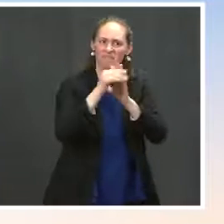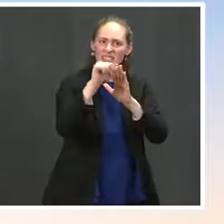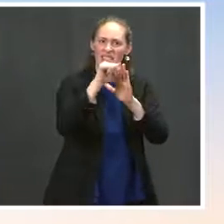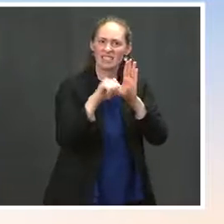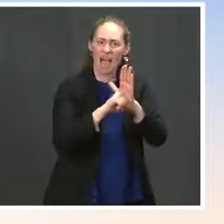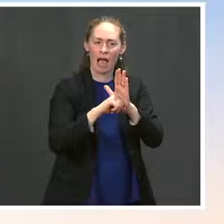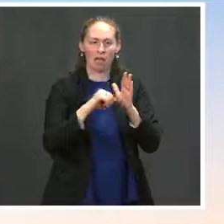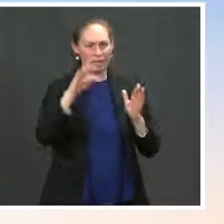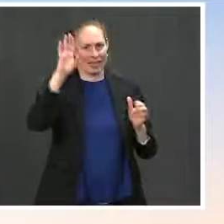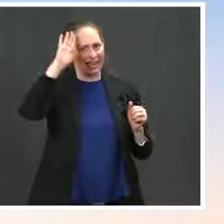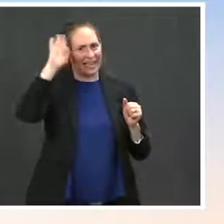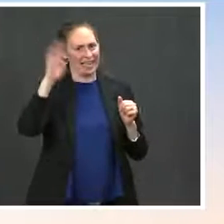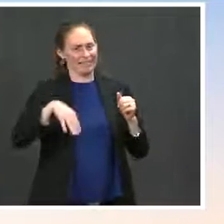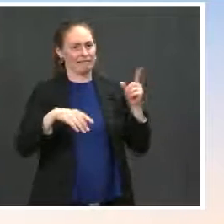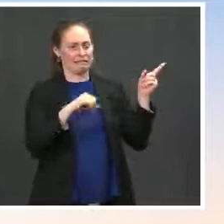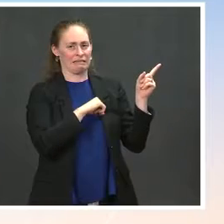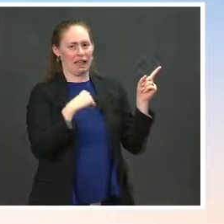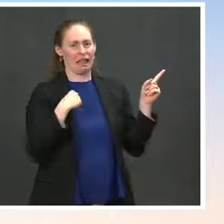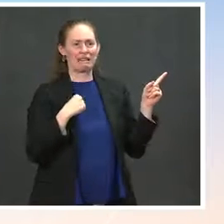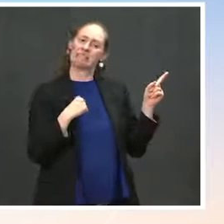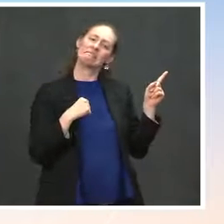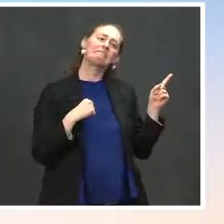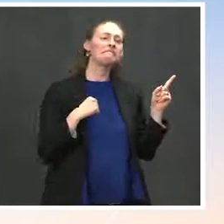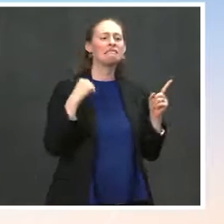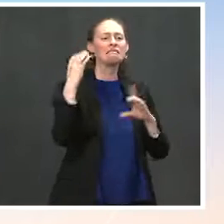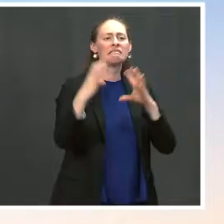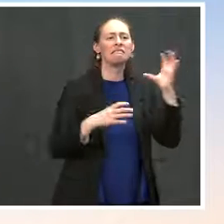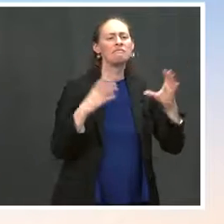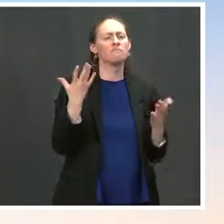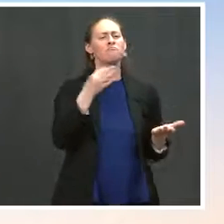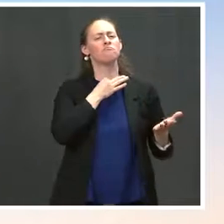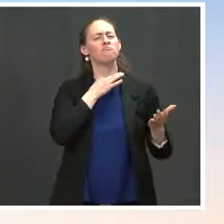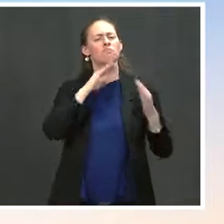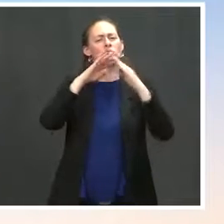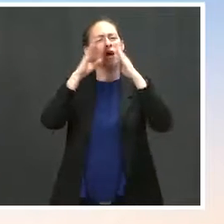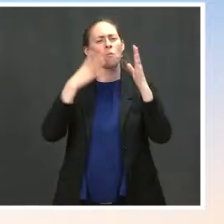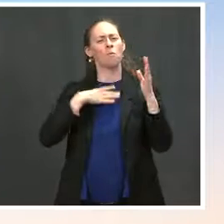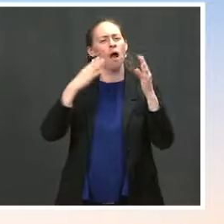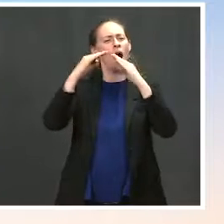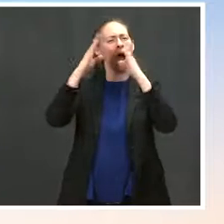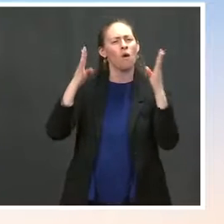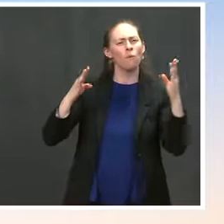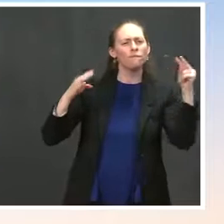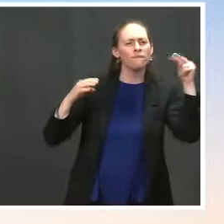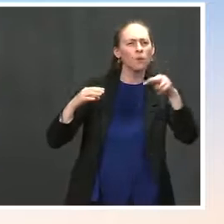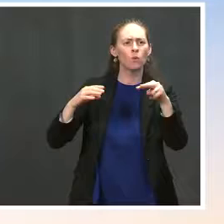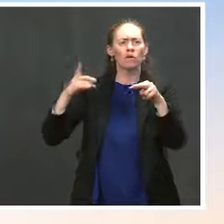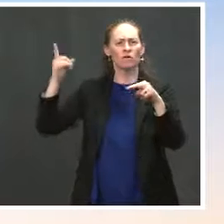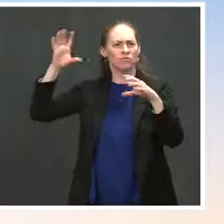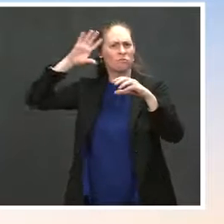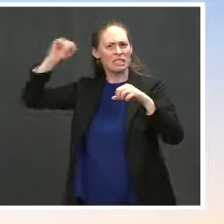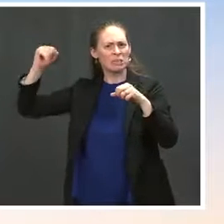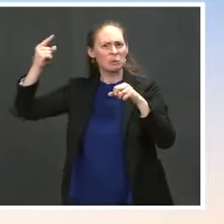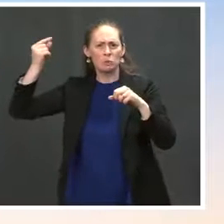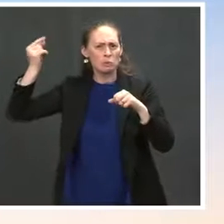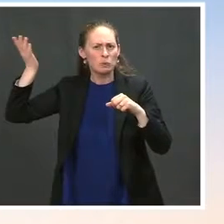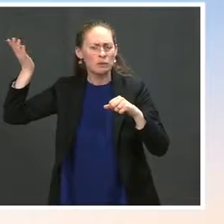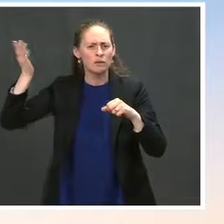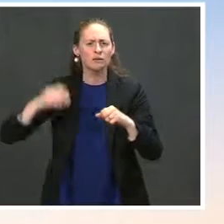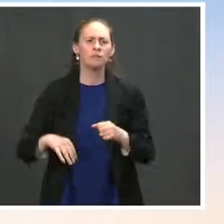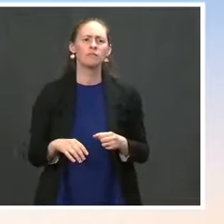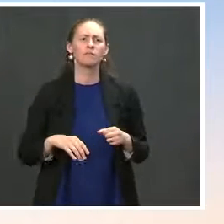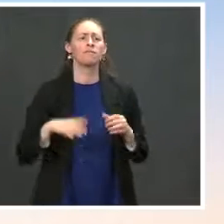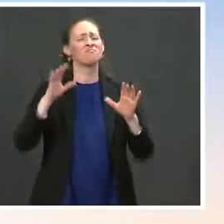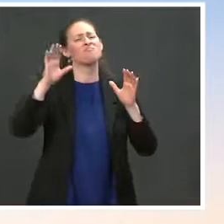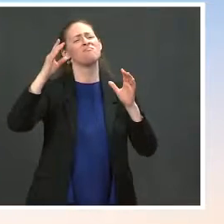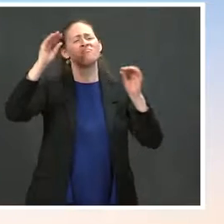House's take on that, and to what extent is President Biden involved in that going forward? Well, President Biden strongly